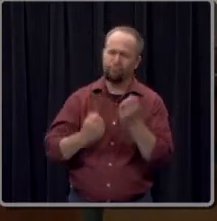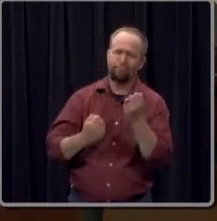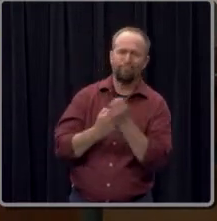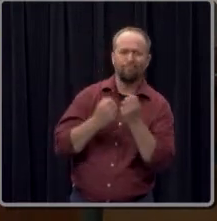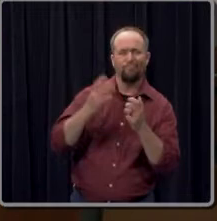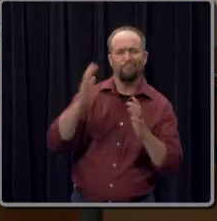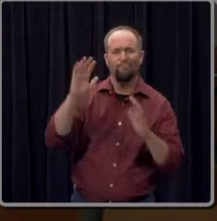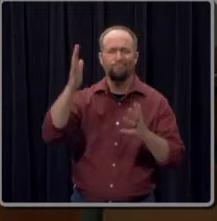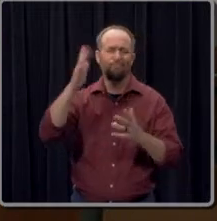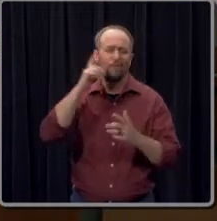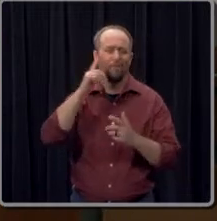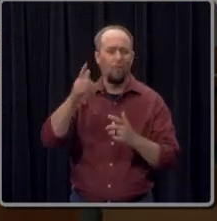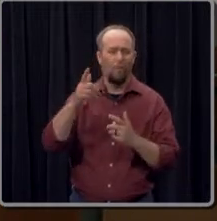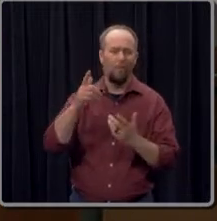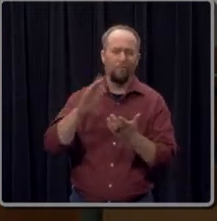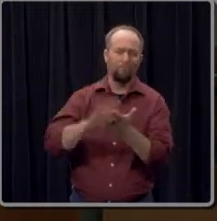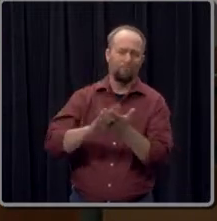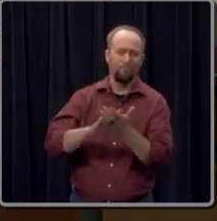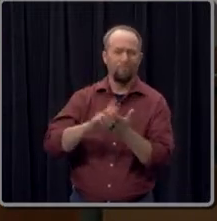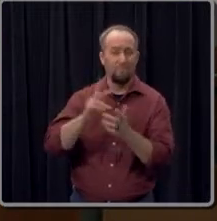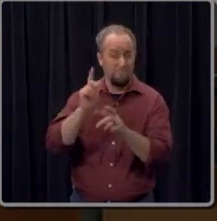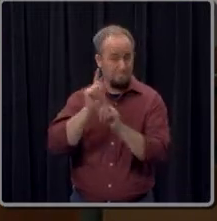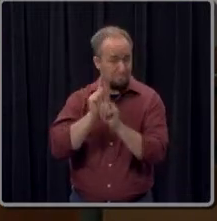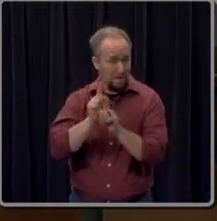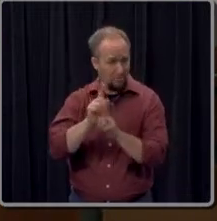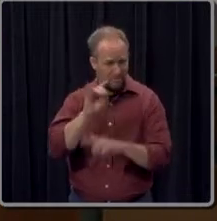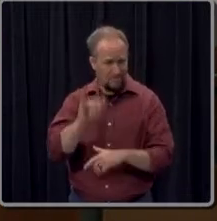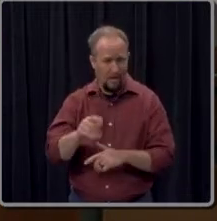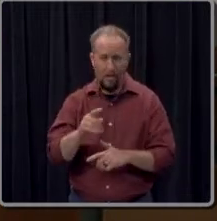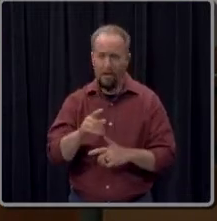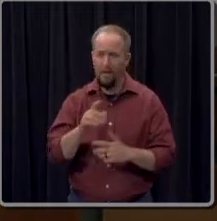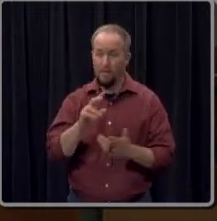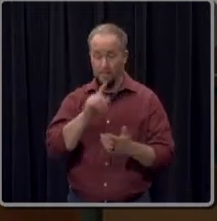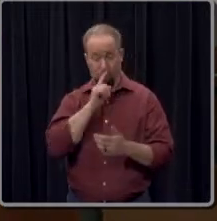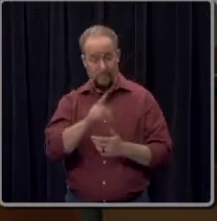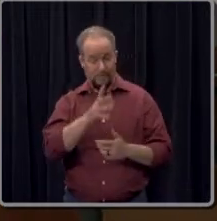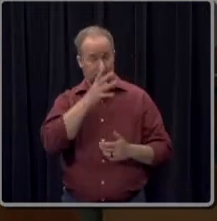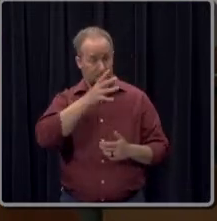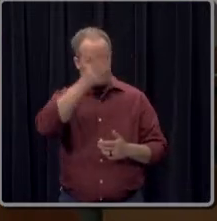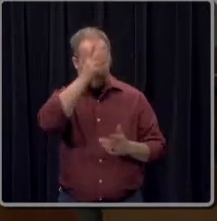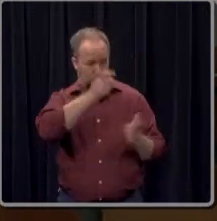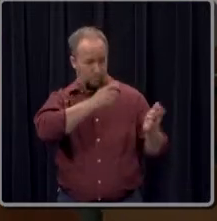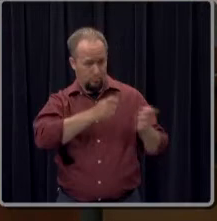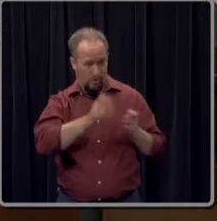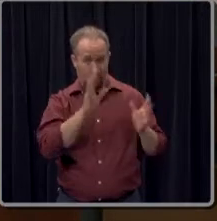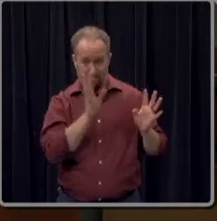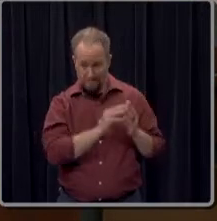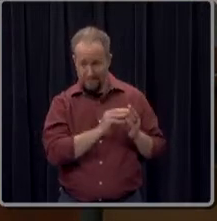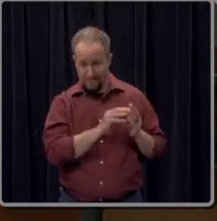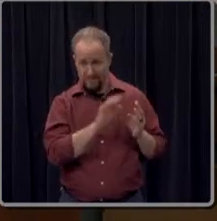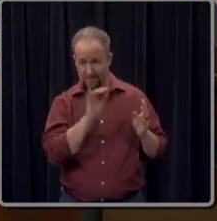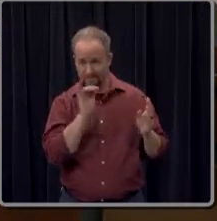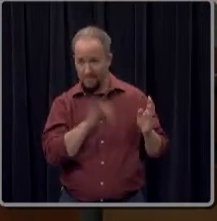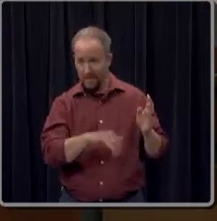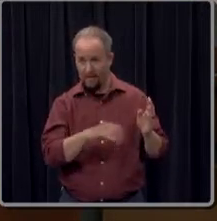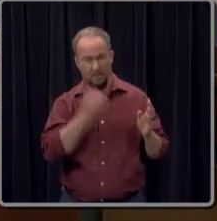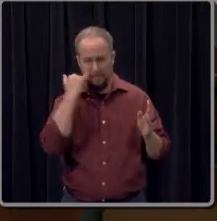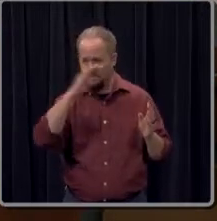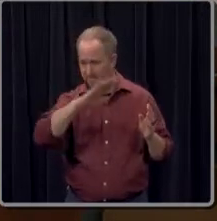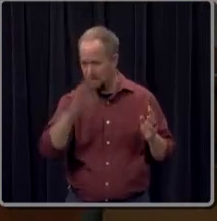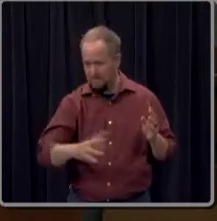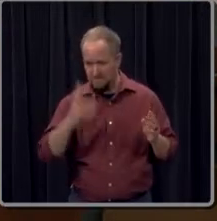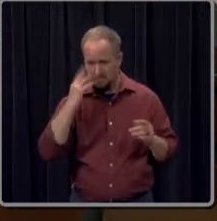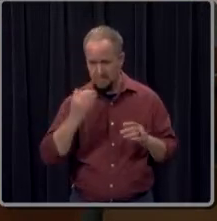for mentoring that, right? They really, the parents run the meeting, which is, if you've never